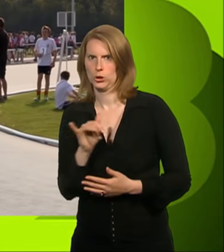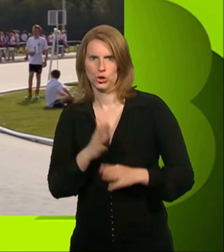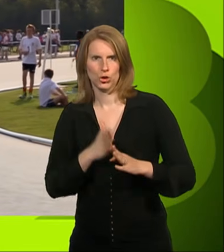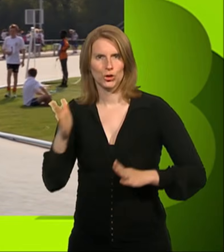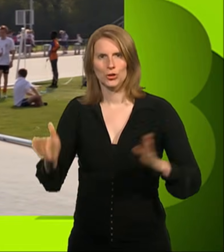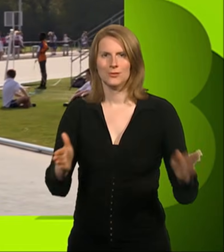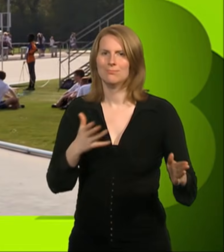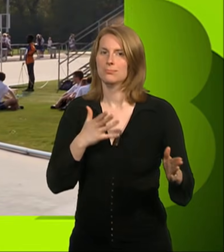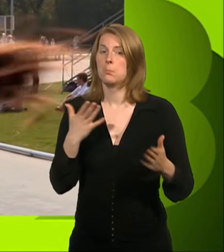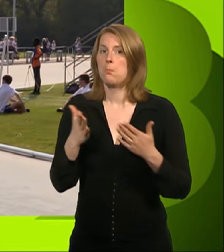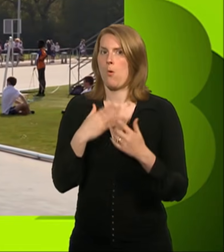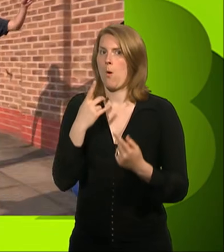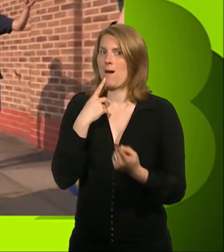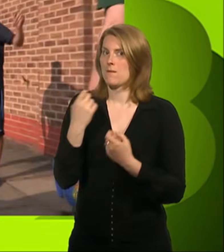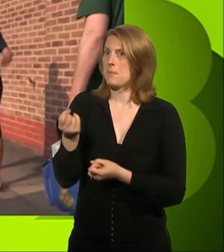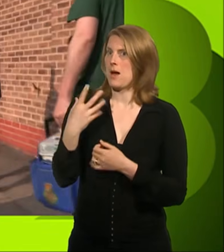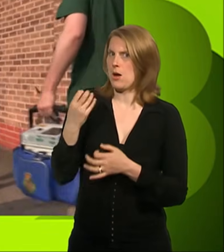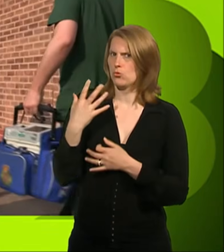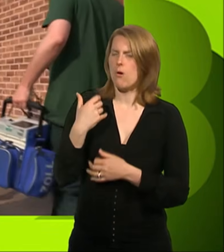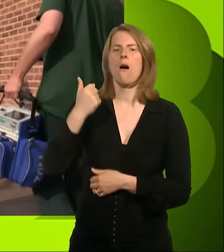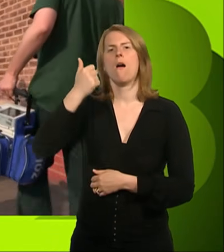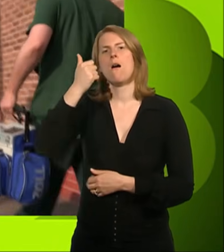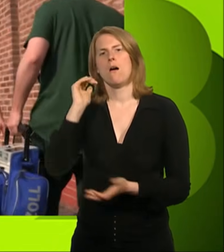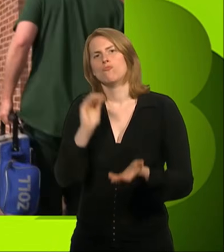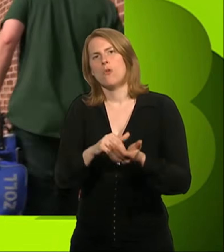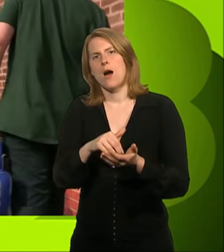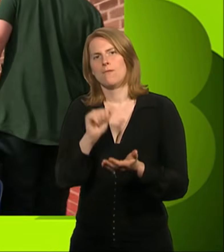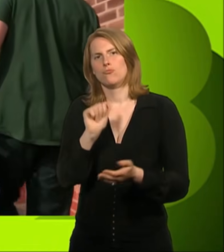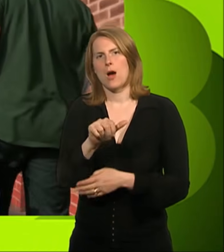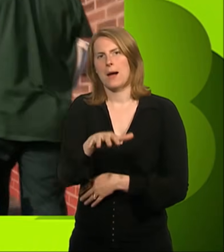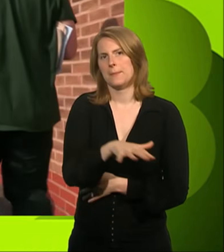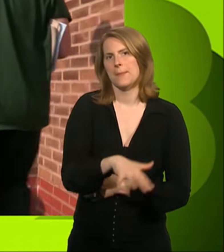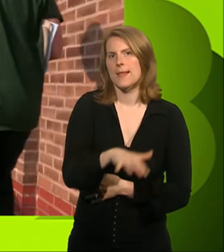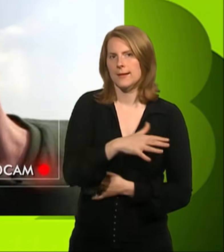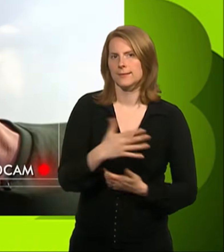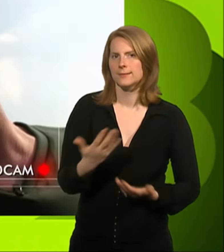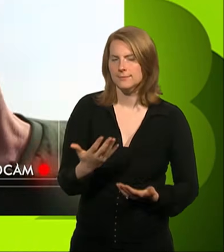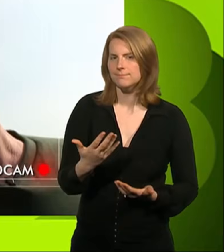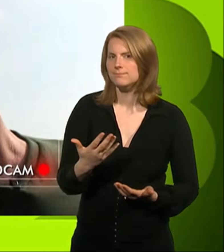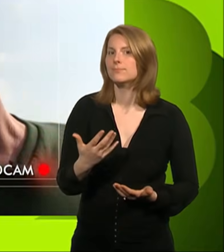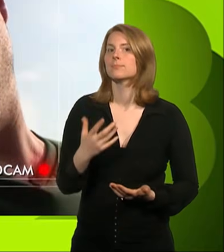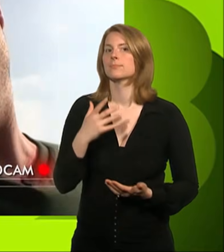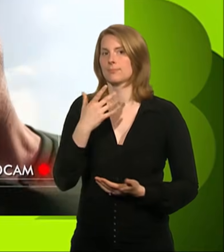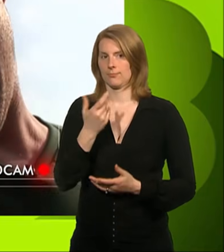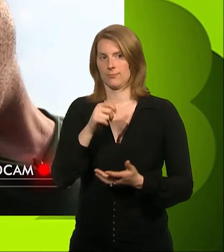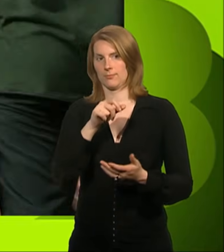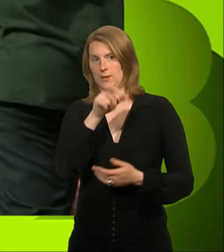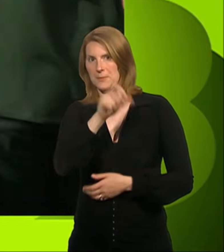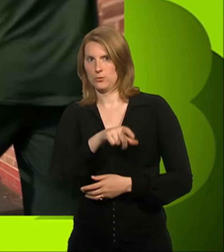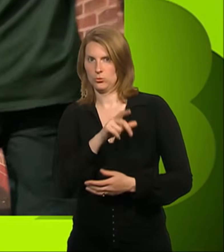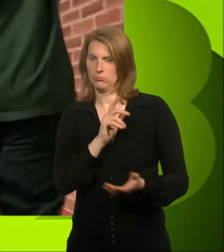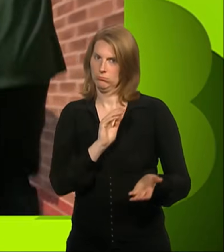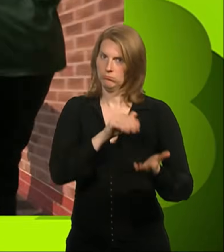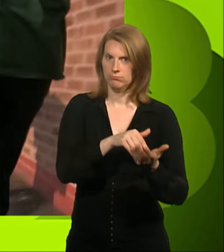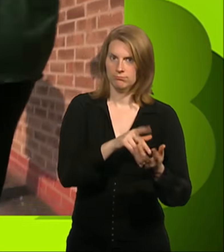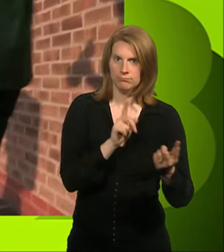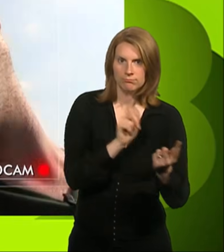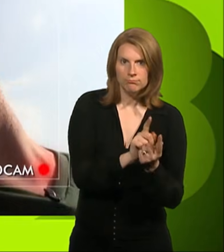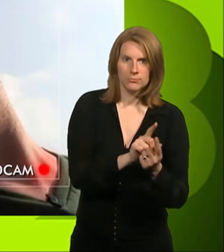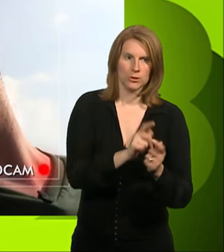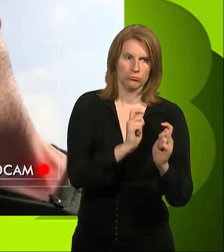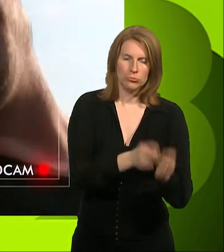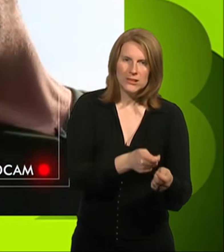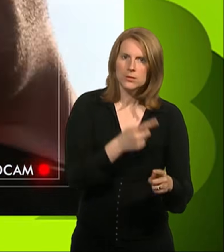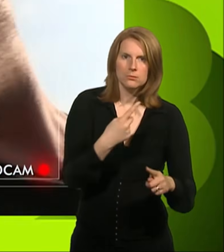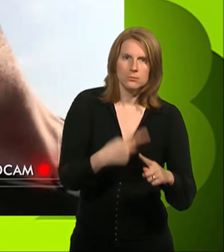sports track, and we need to find our patient quickly and treat her asthma attack. So on our way, they seem to have found her inhaler at least, so she